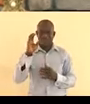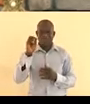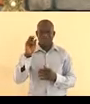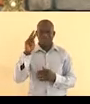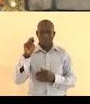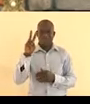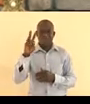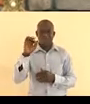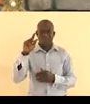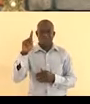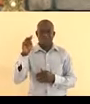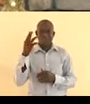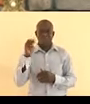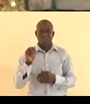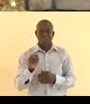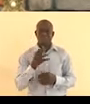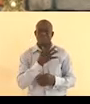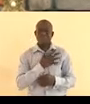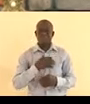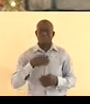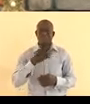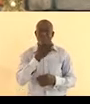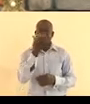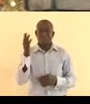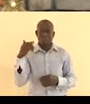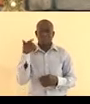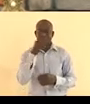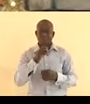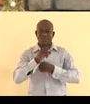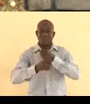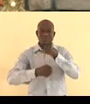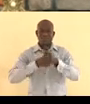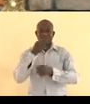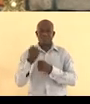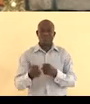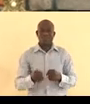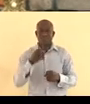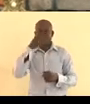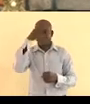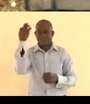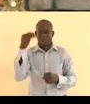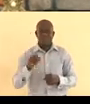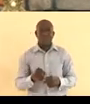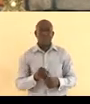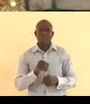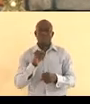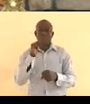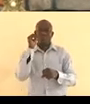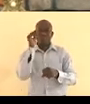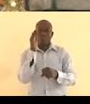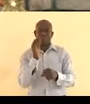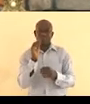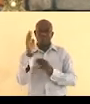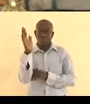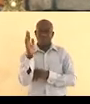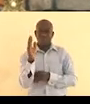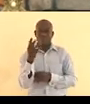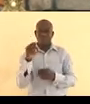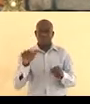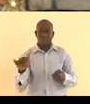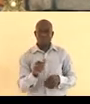convict them. Now, those who are suffering on account of the status quo, the same word of